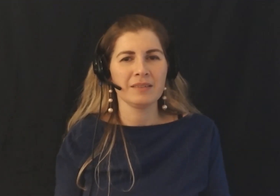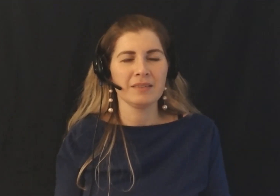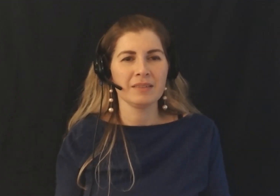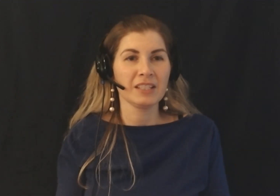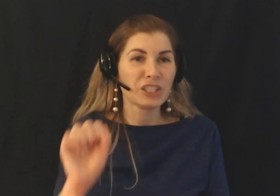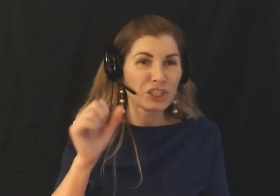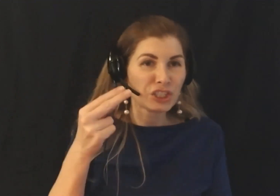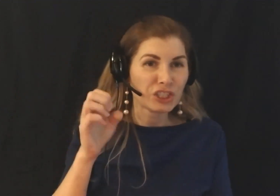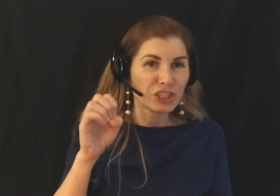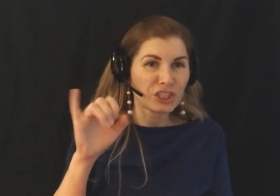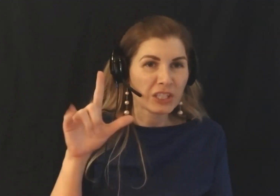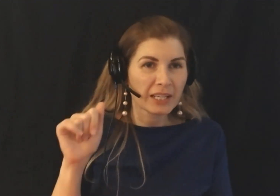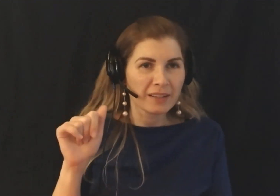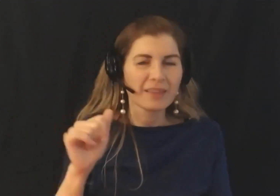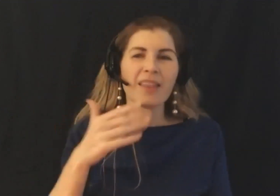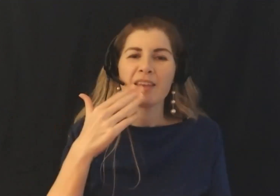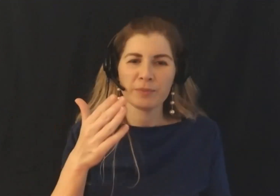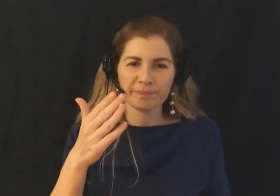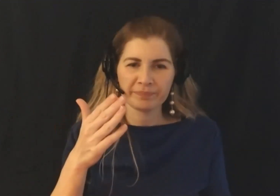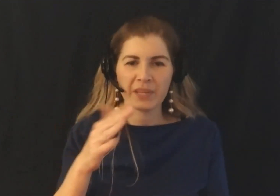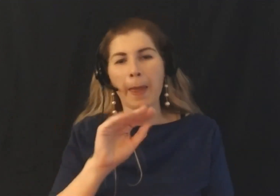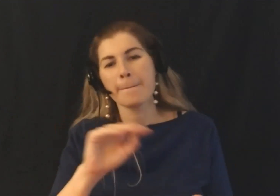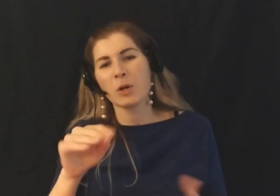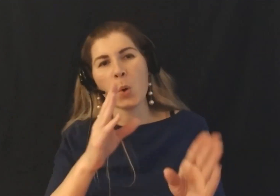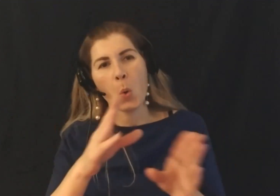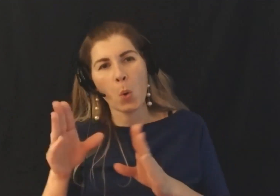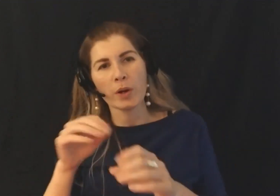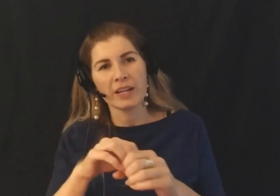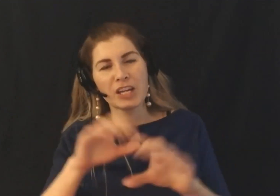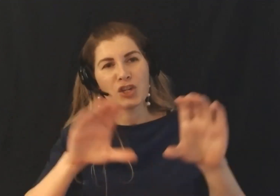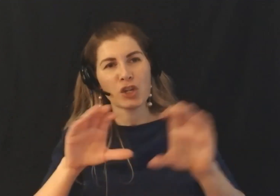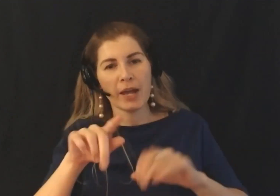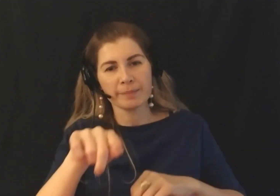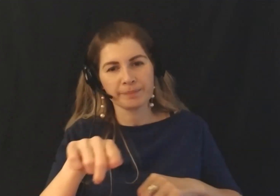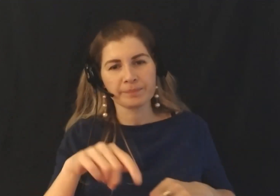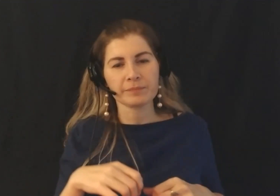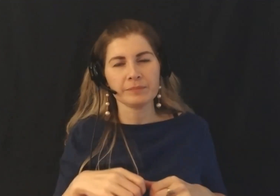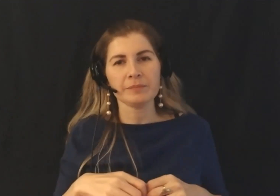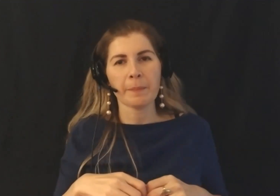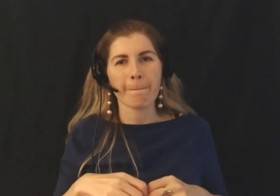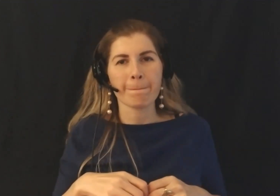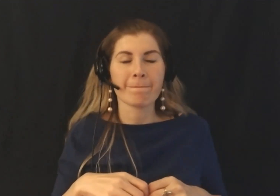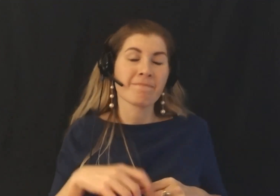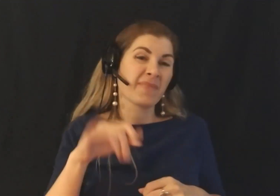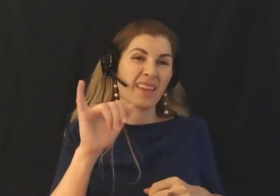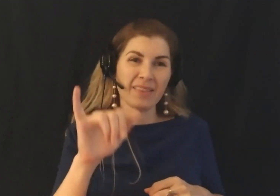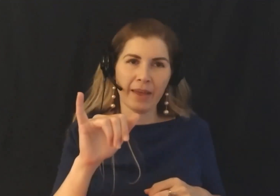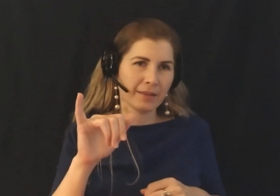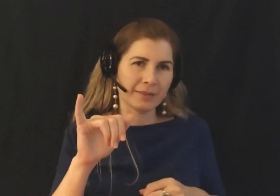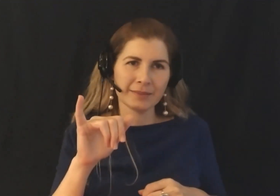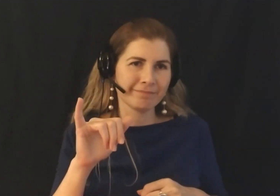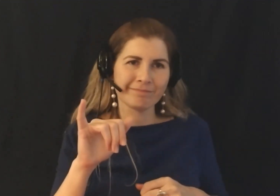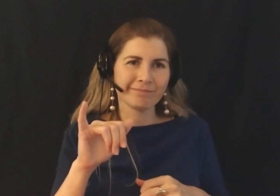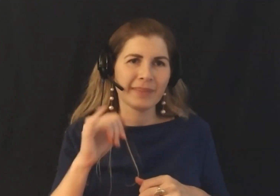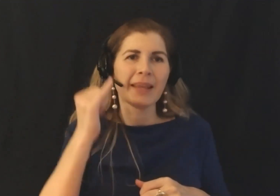Sheila. Awesome. Thank you so much. So I'm just putting that order in the chat. And again, this is exactly how I would facilitate it as well